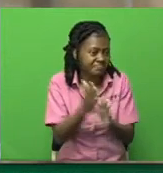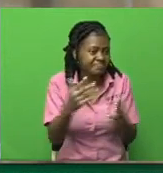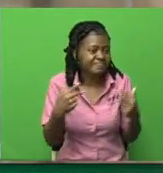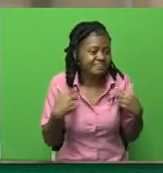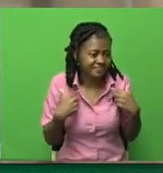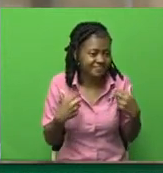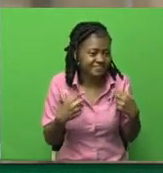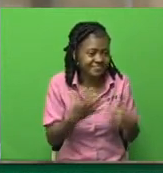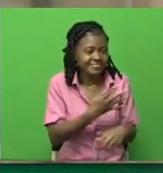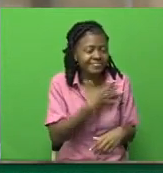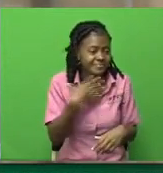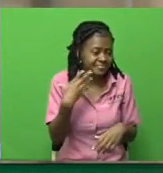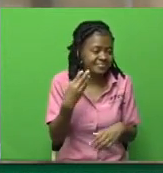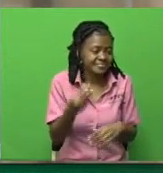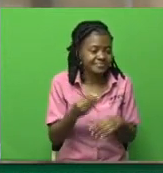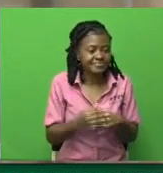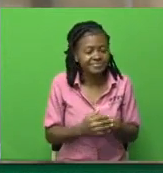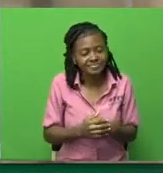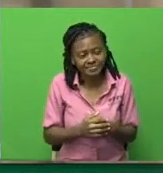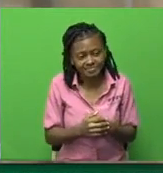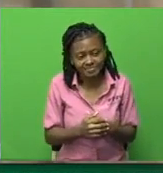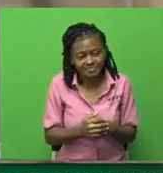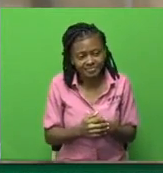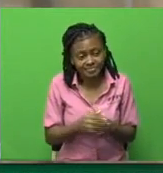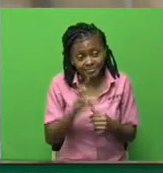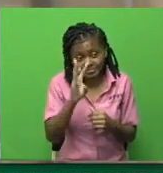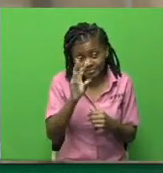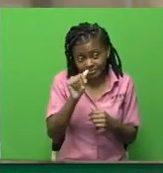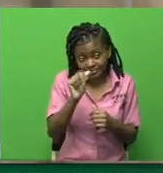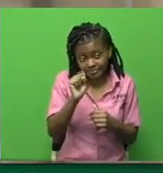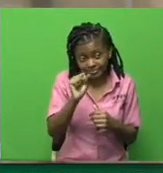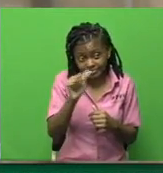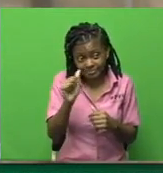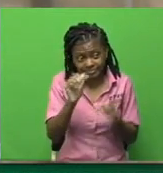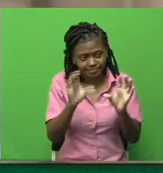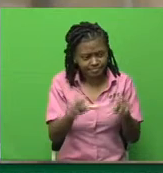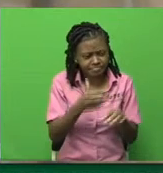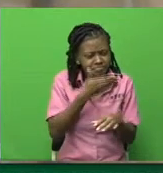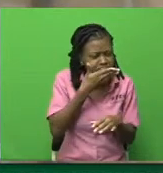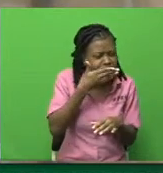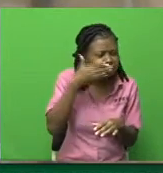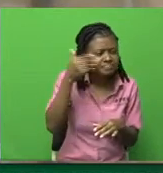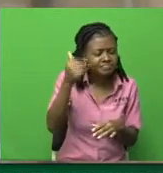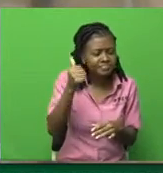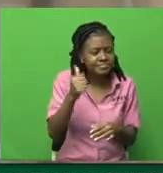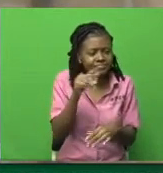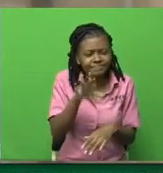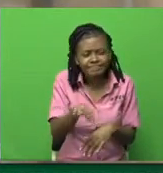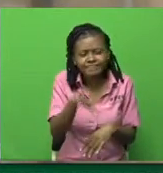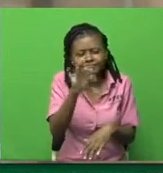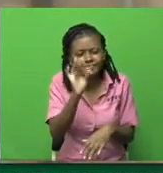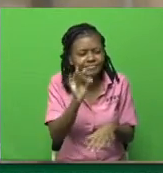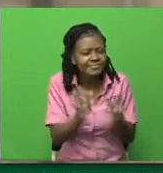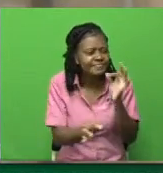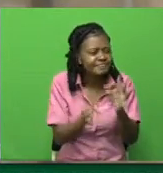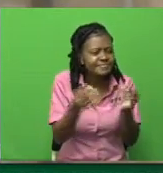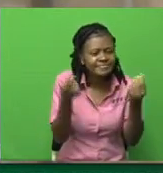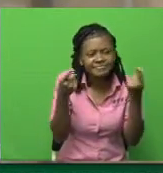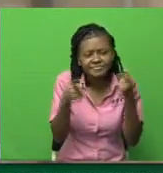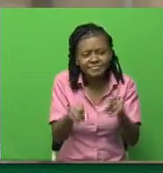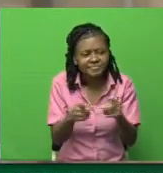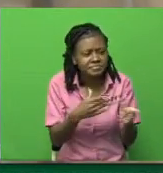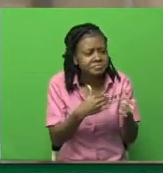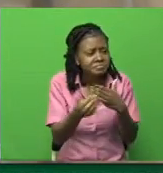the The Authority will be in a better position to respond and to comply with the Ric standard